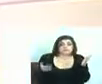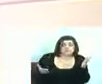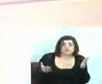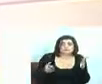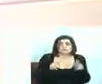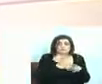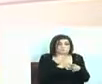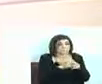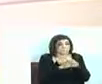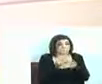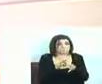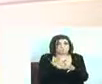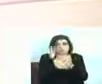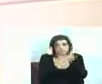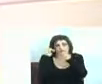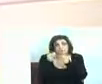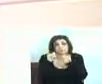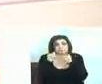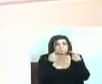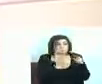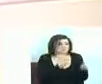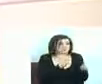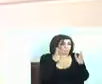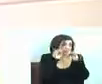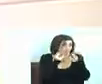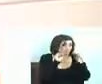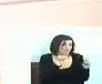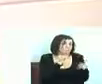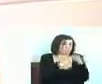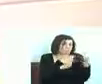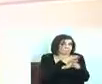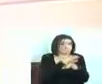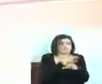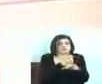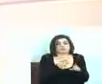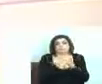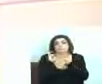way too often hopeless world. Please give as you're able. Thank you.